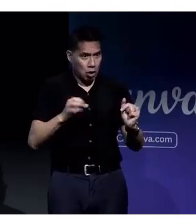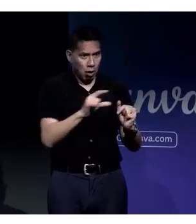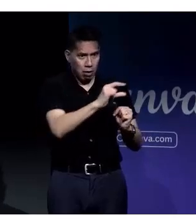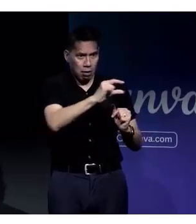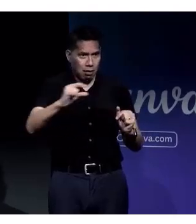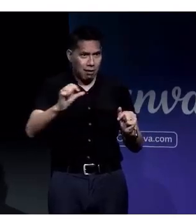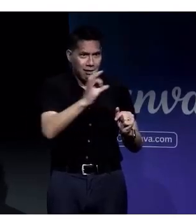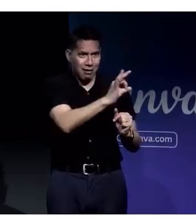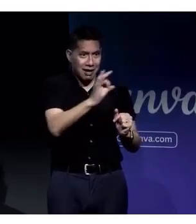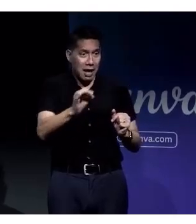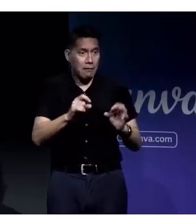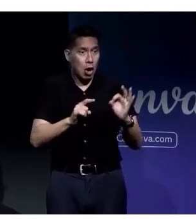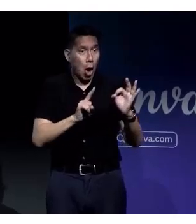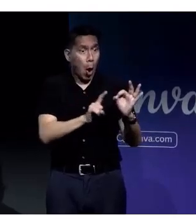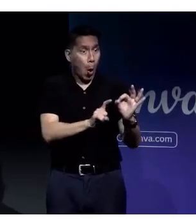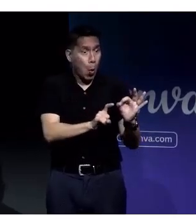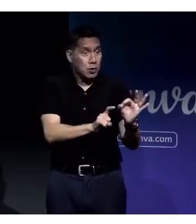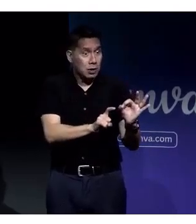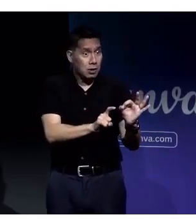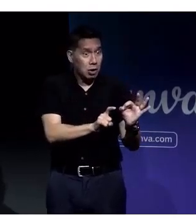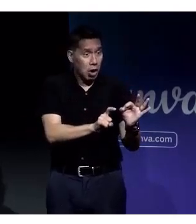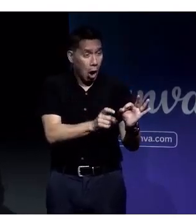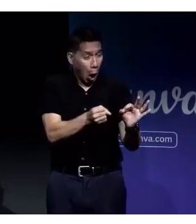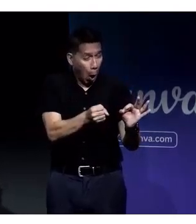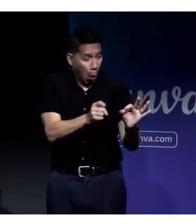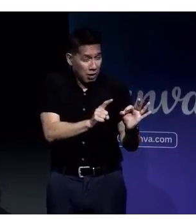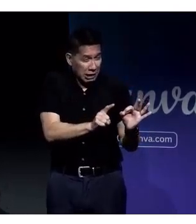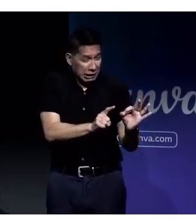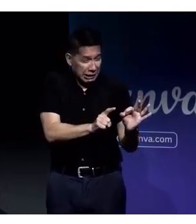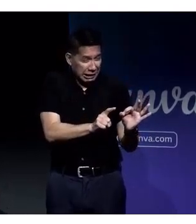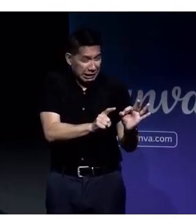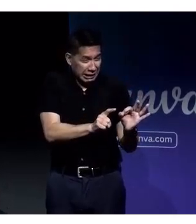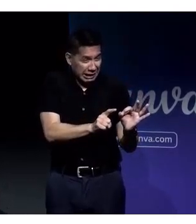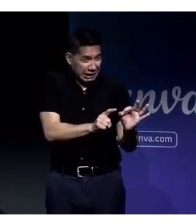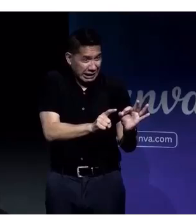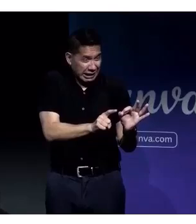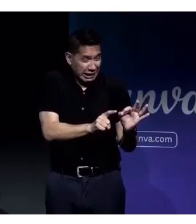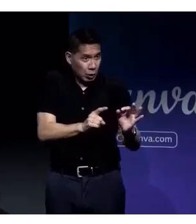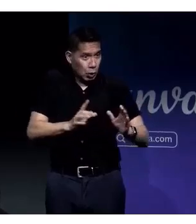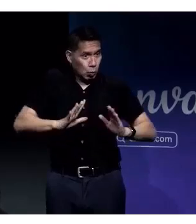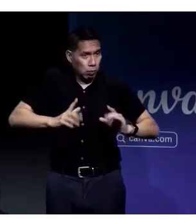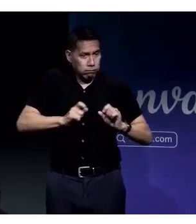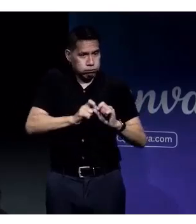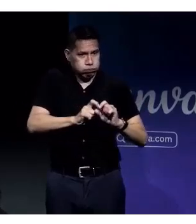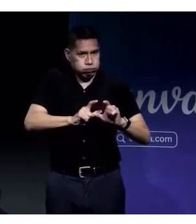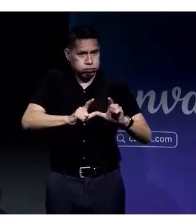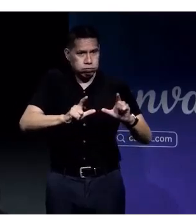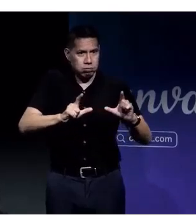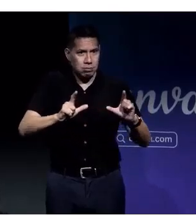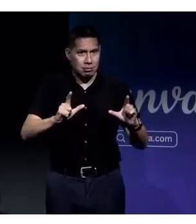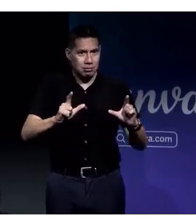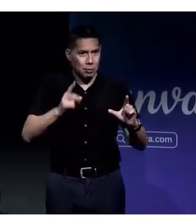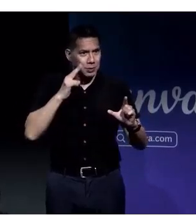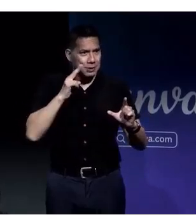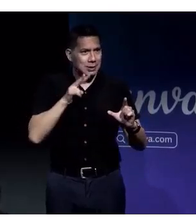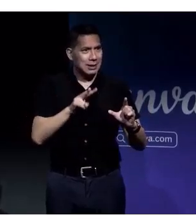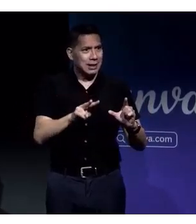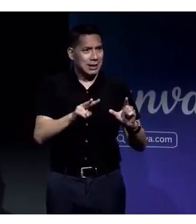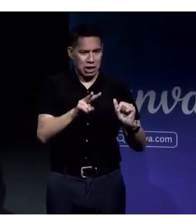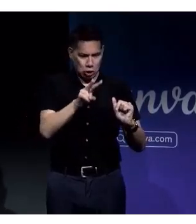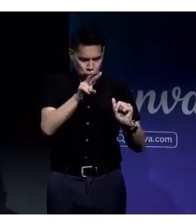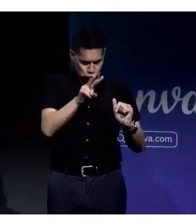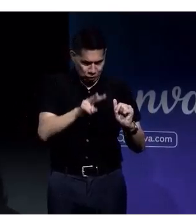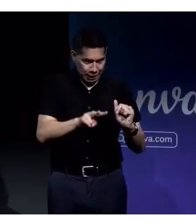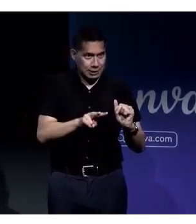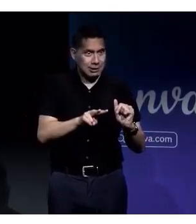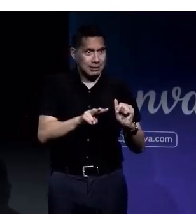they long press, just press and hold on one of those quick links, that they'll see the preview, they can read the text